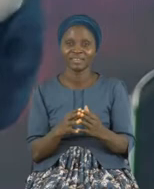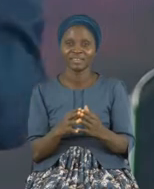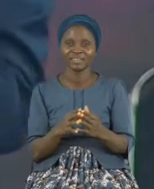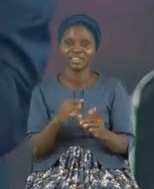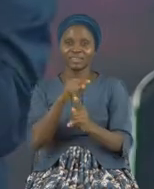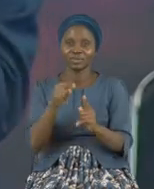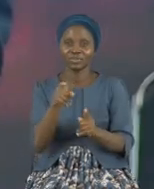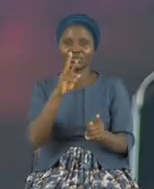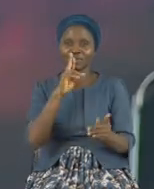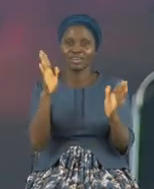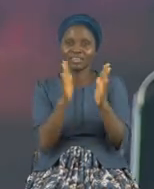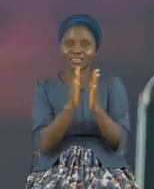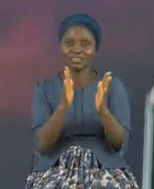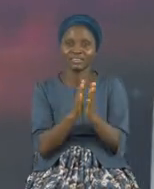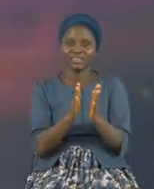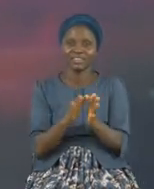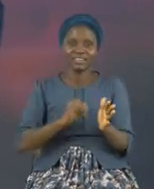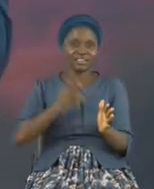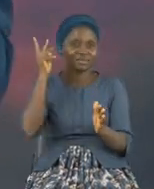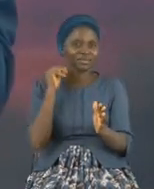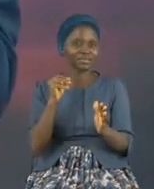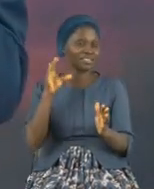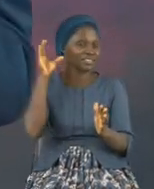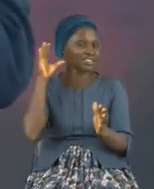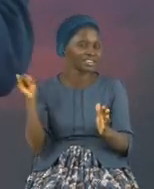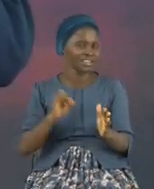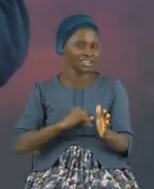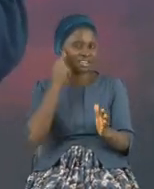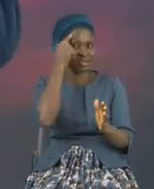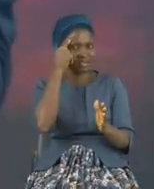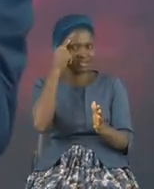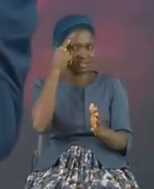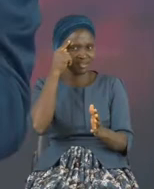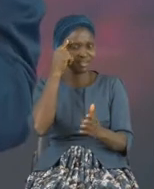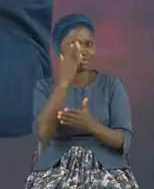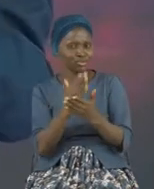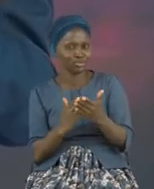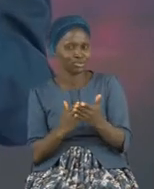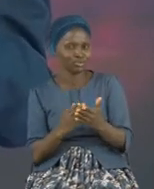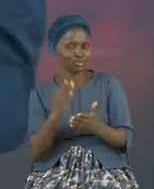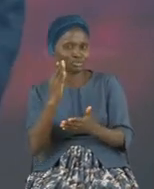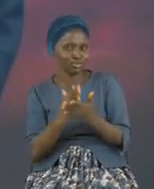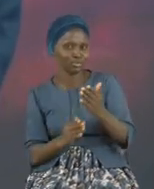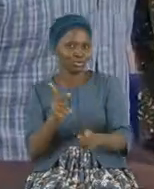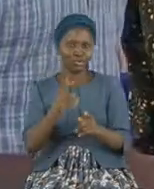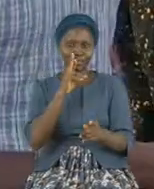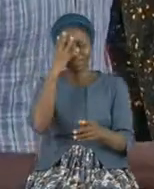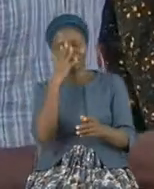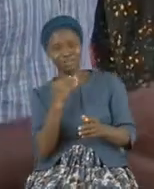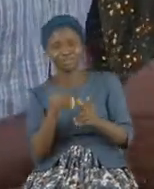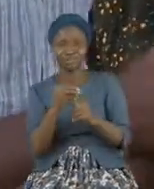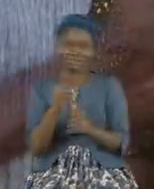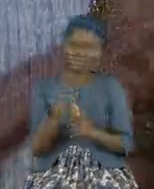clapping, I was hearing, I thought, you know, some were sleeping, some were dozing, some were awake.